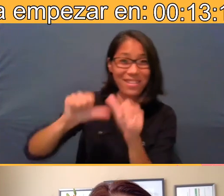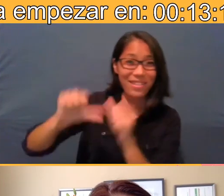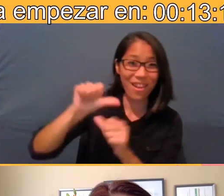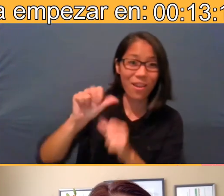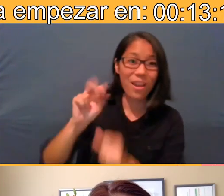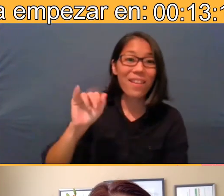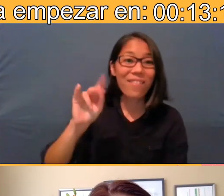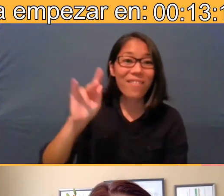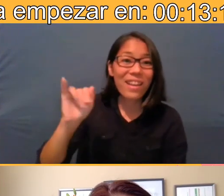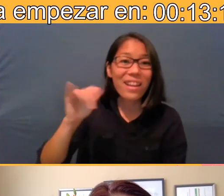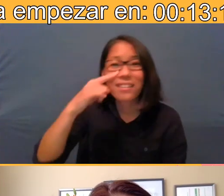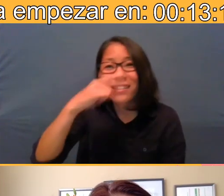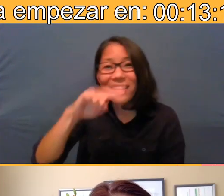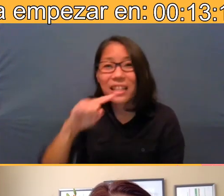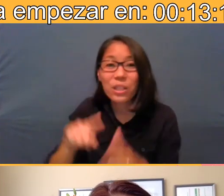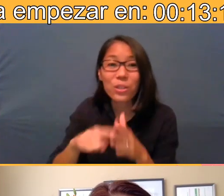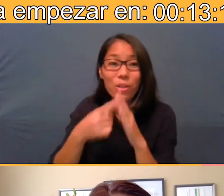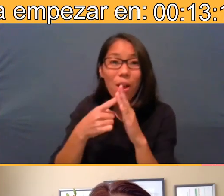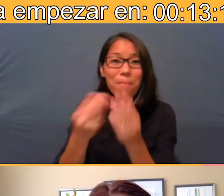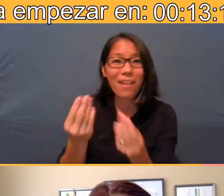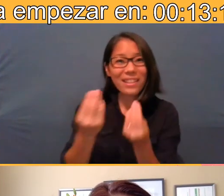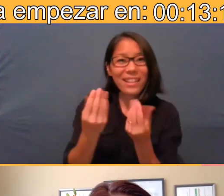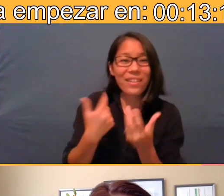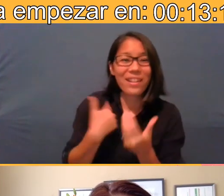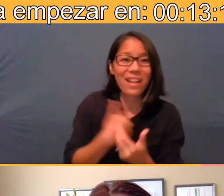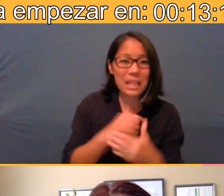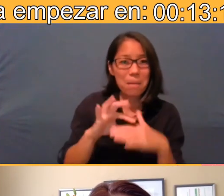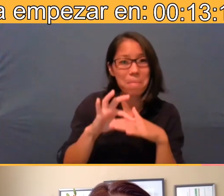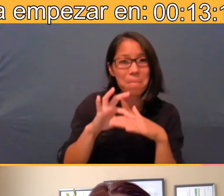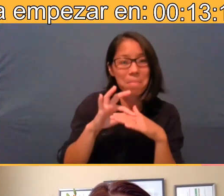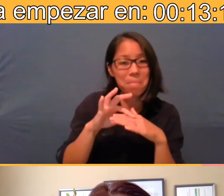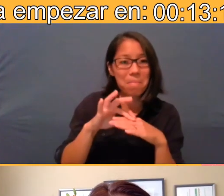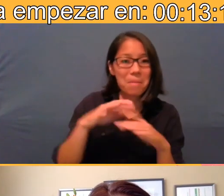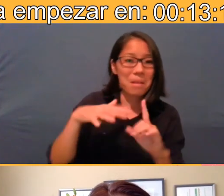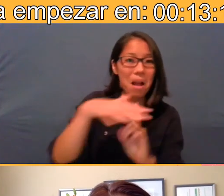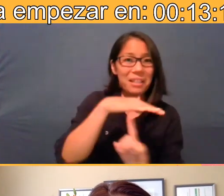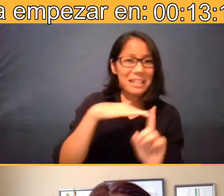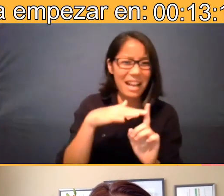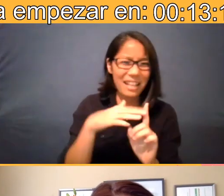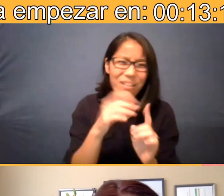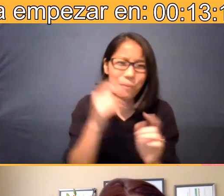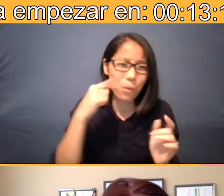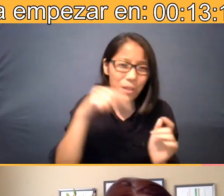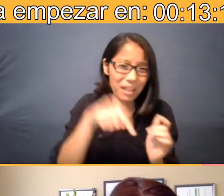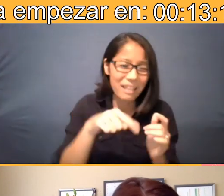can start by giving us some context for this piece and its history.